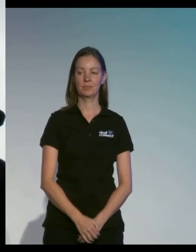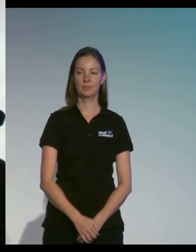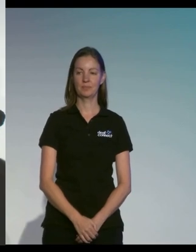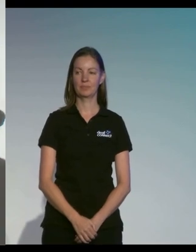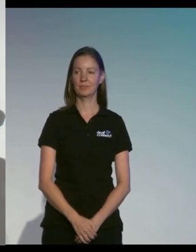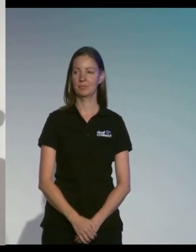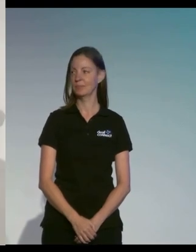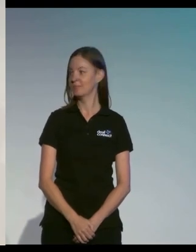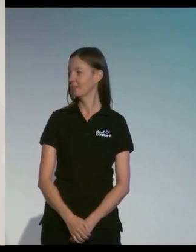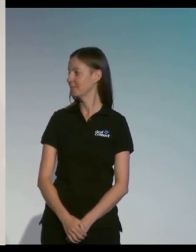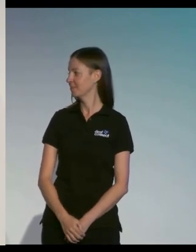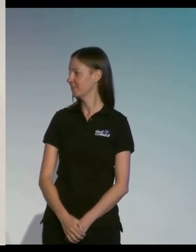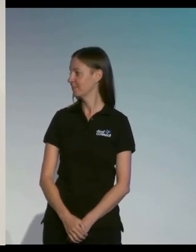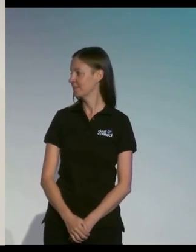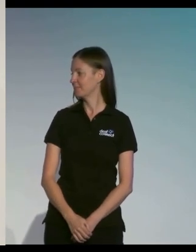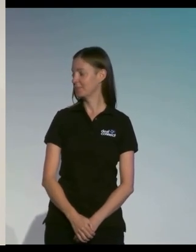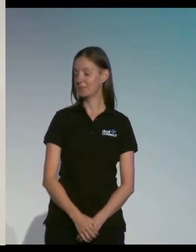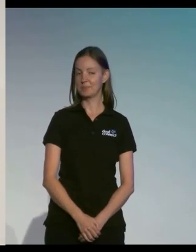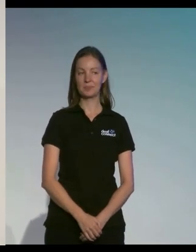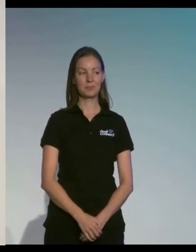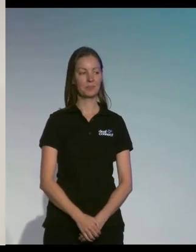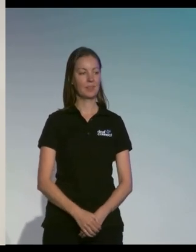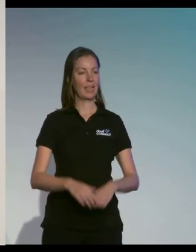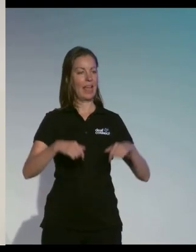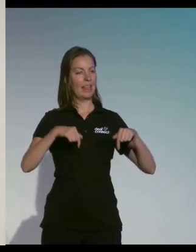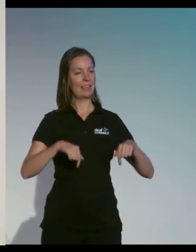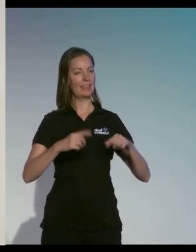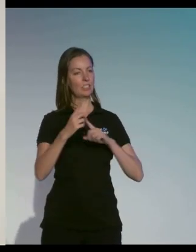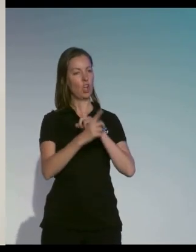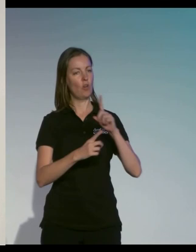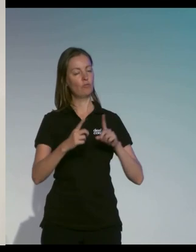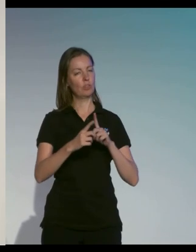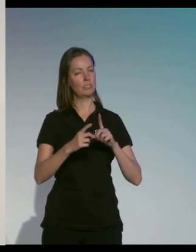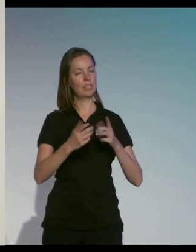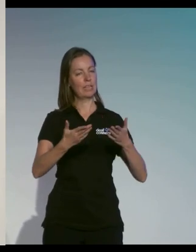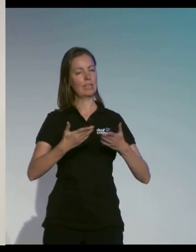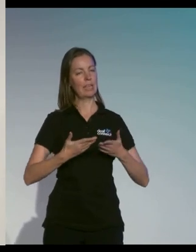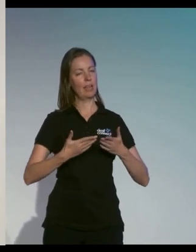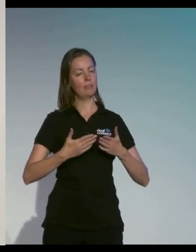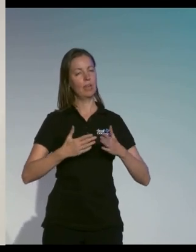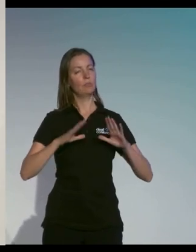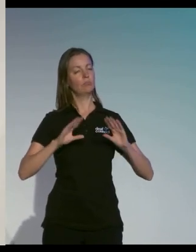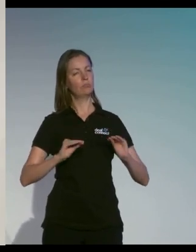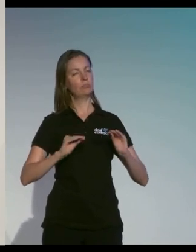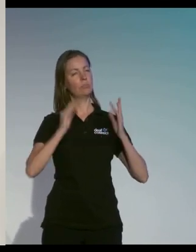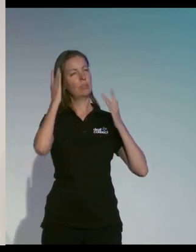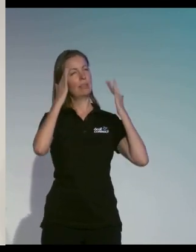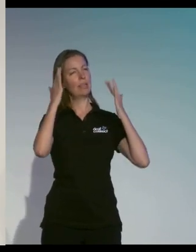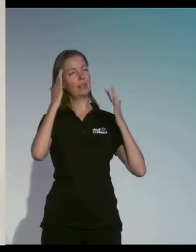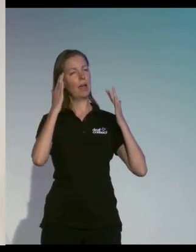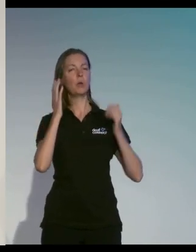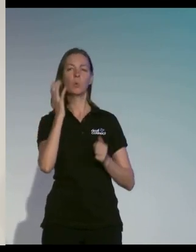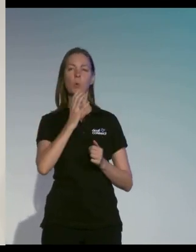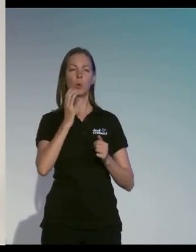Coming to this conference caused me to reflect upon the very different nature of Australian